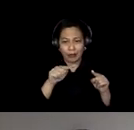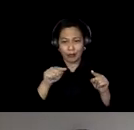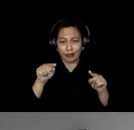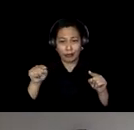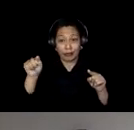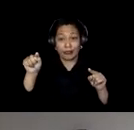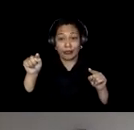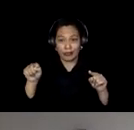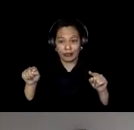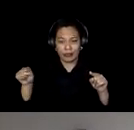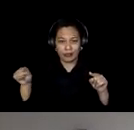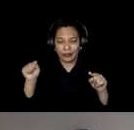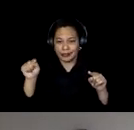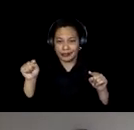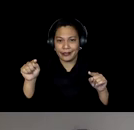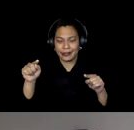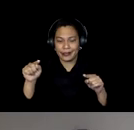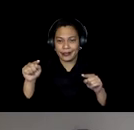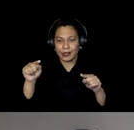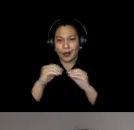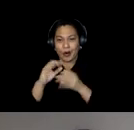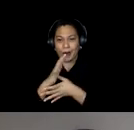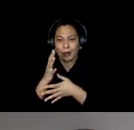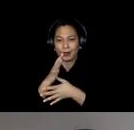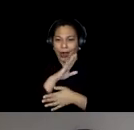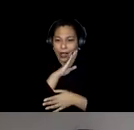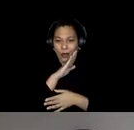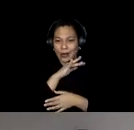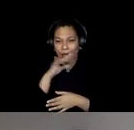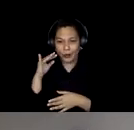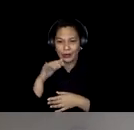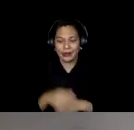it really peaks around Halloween, which makes sense.